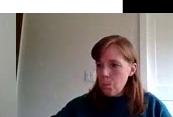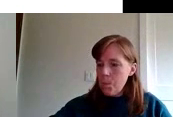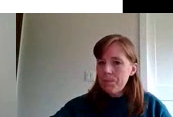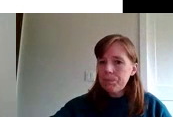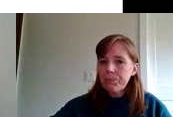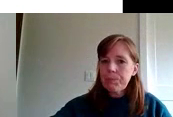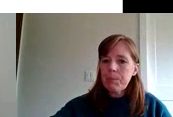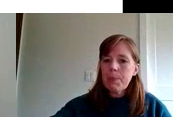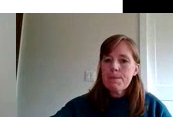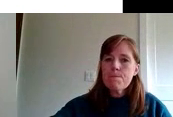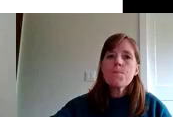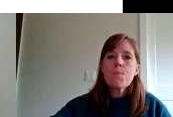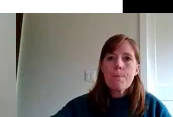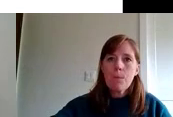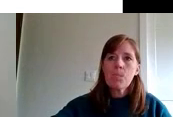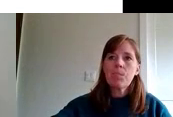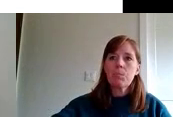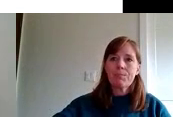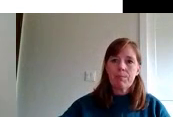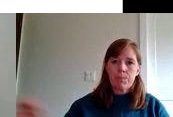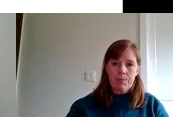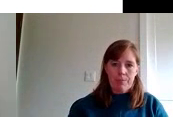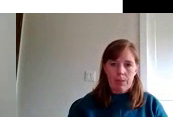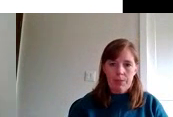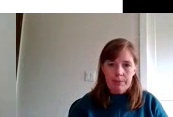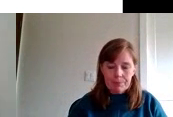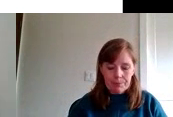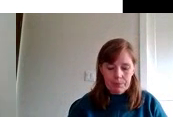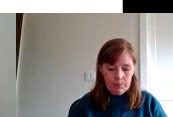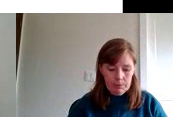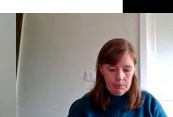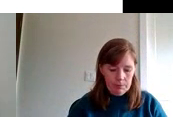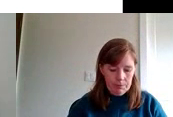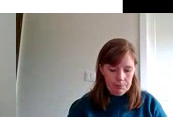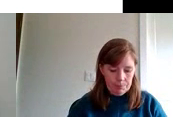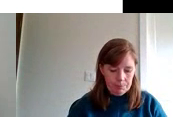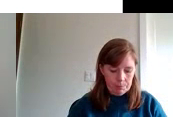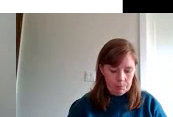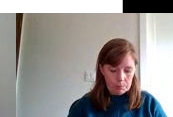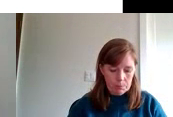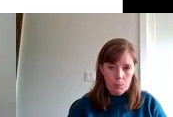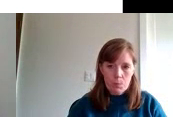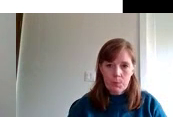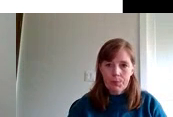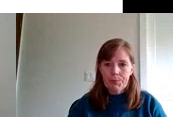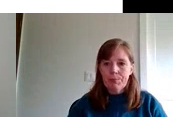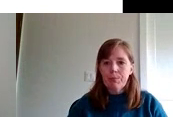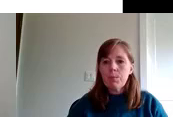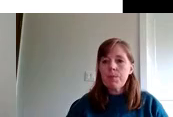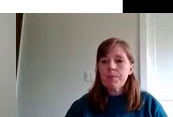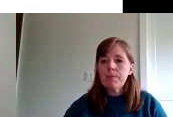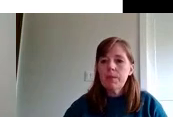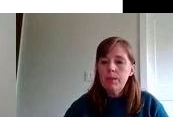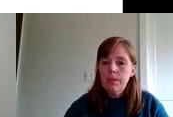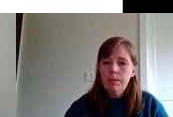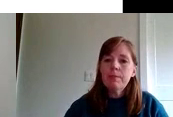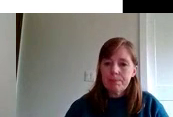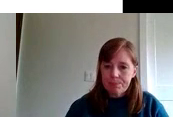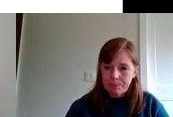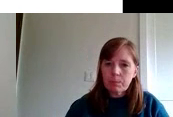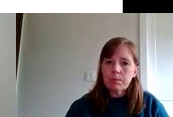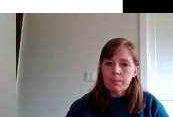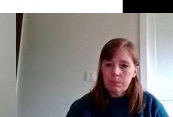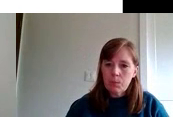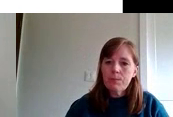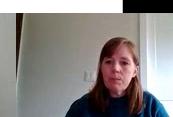all of your content available before your lesson. If you know you're going to be showing a website or a story or